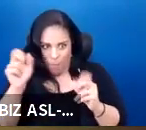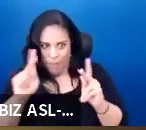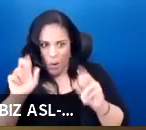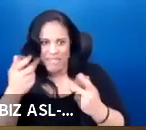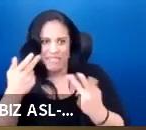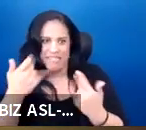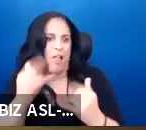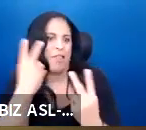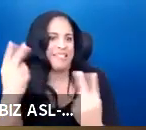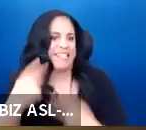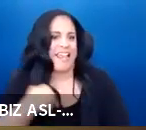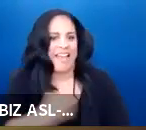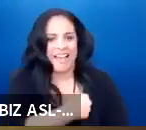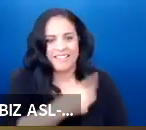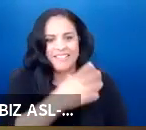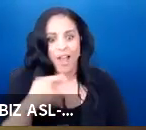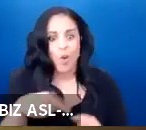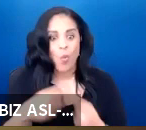the audience